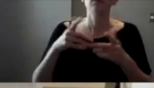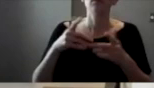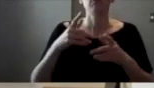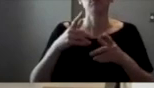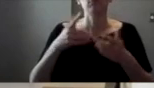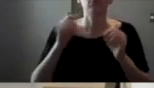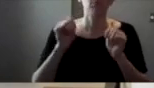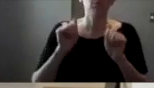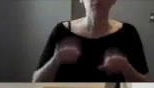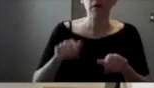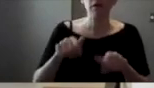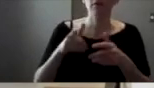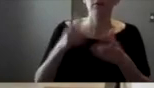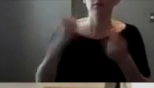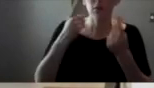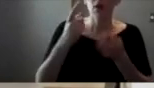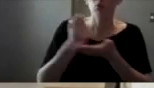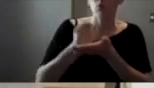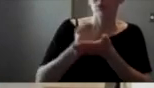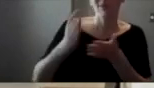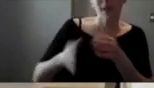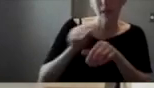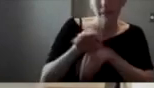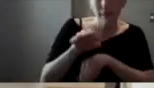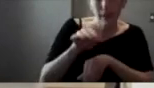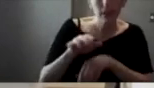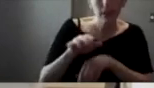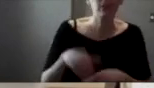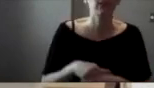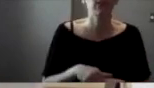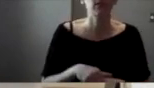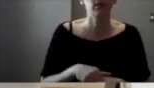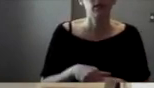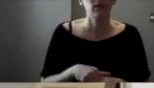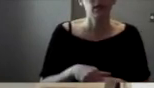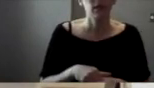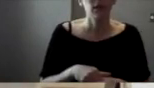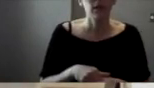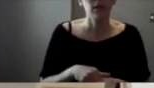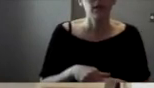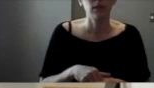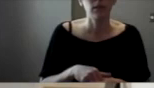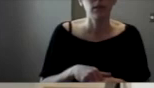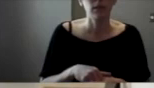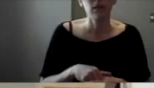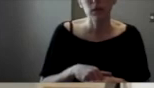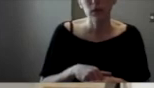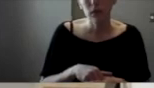preparing very well and very early for the period after recovery